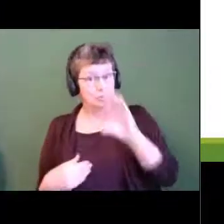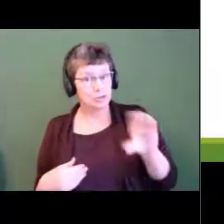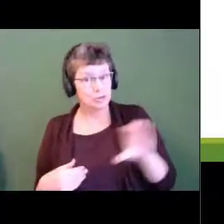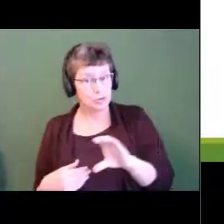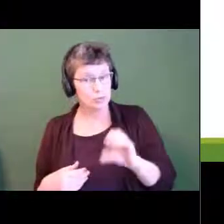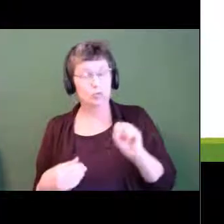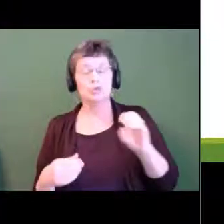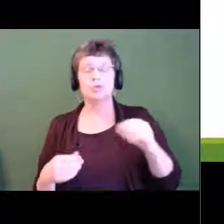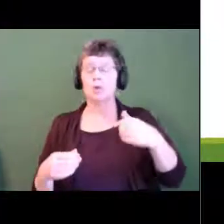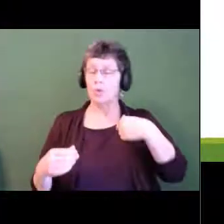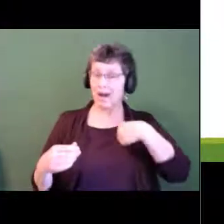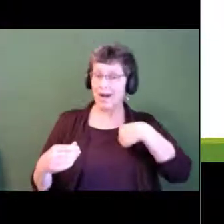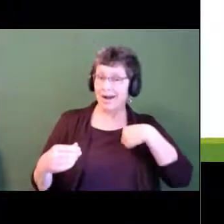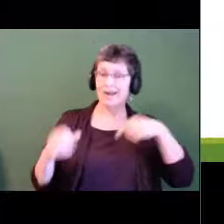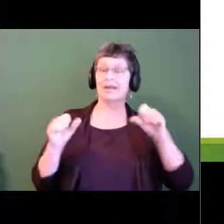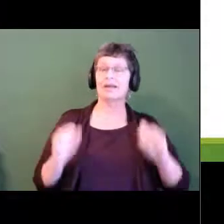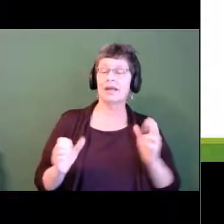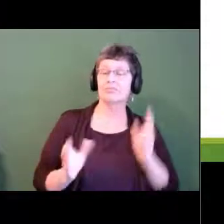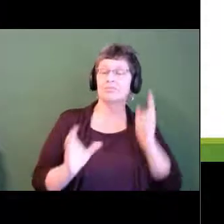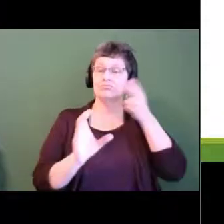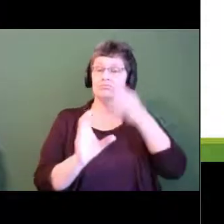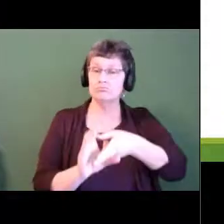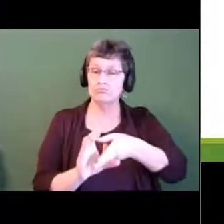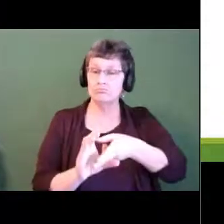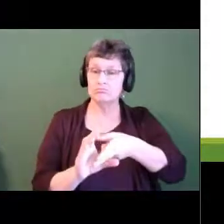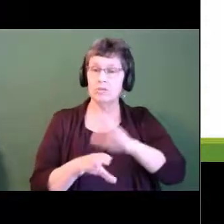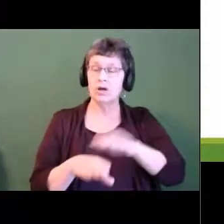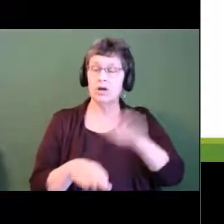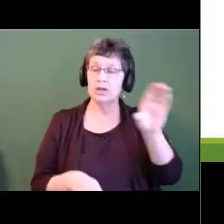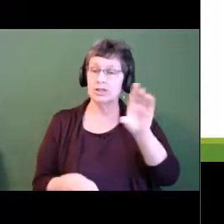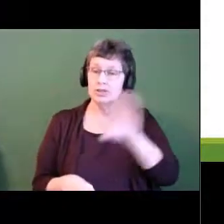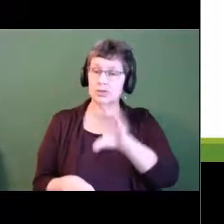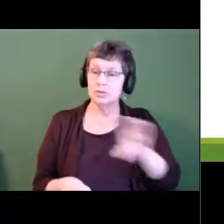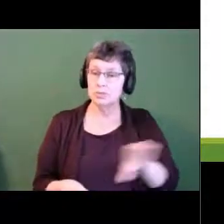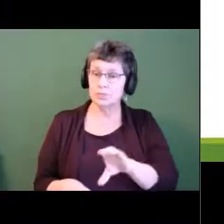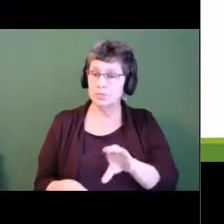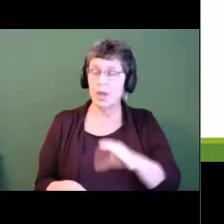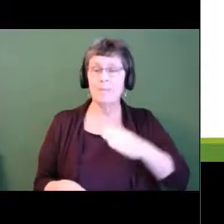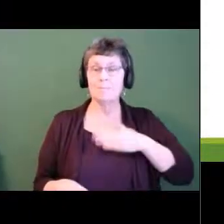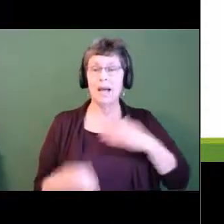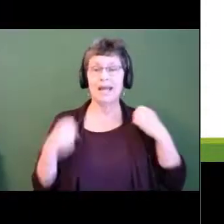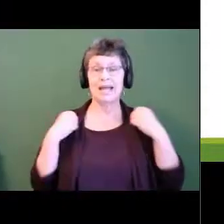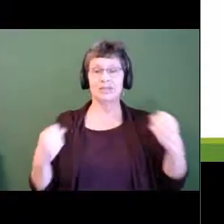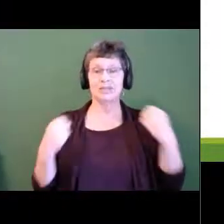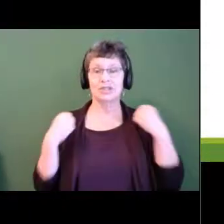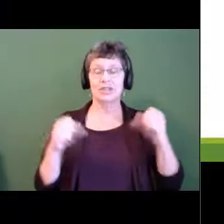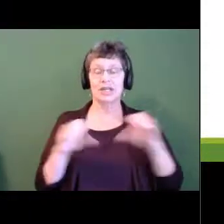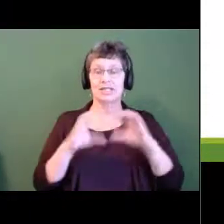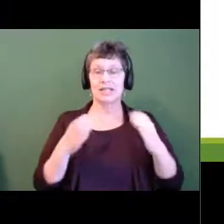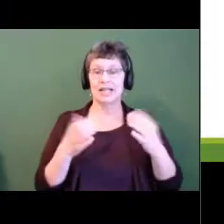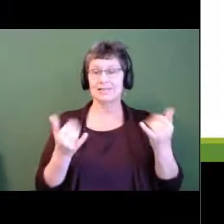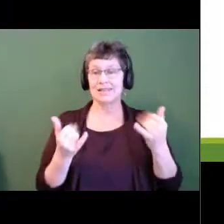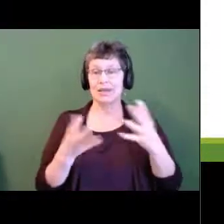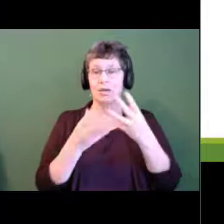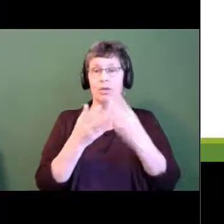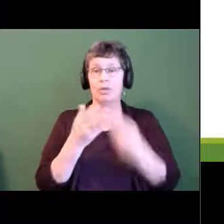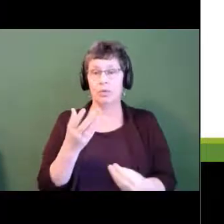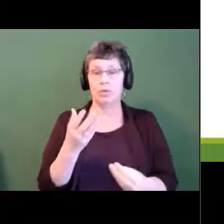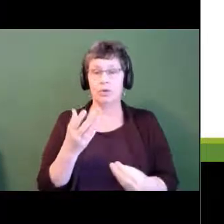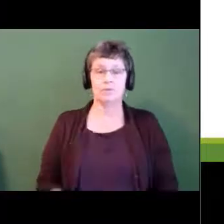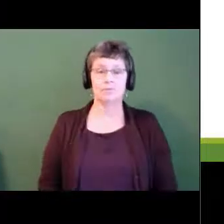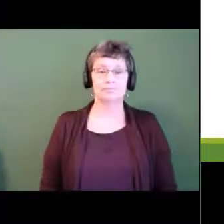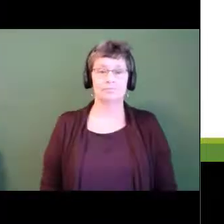bad. But many people don't and wouldn't use the technology if they did. The kinds of things that face-to-face things,